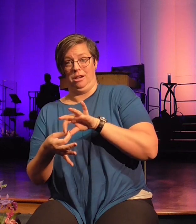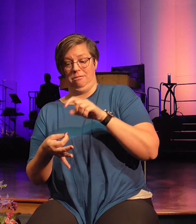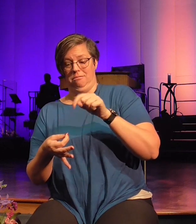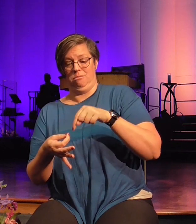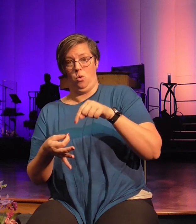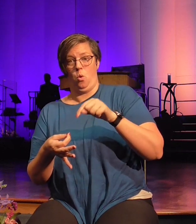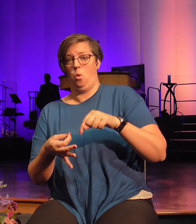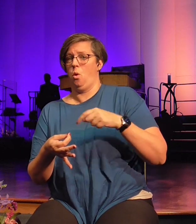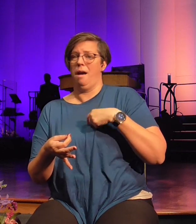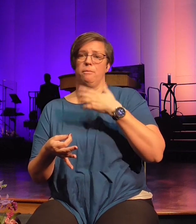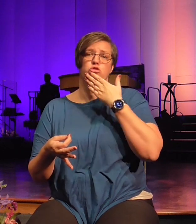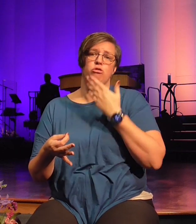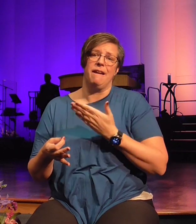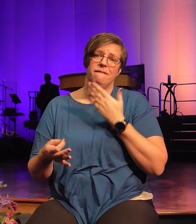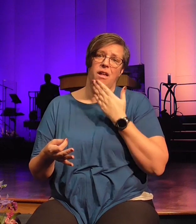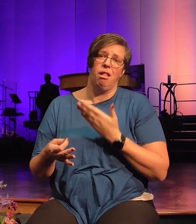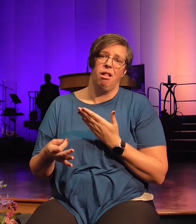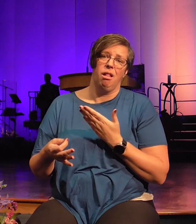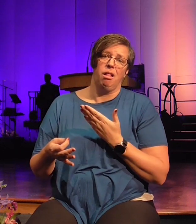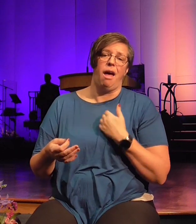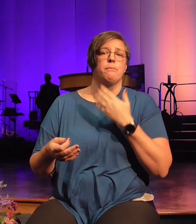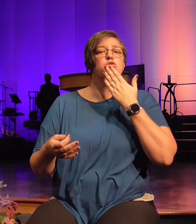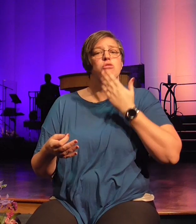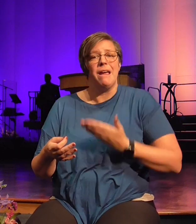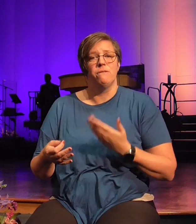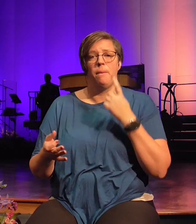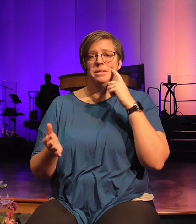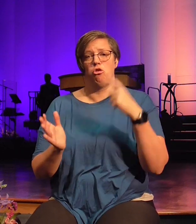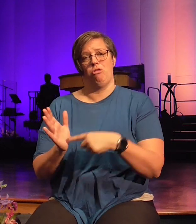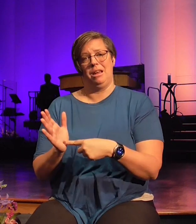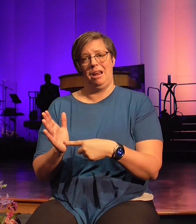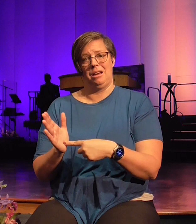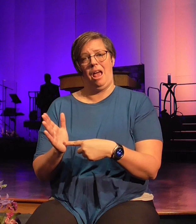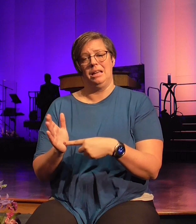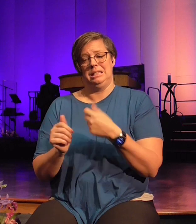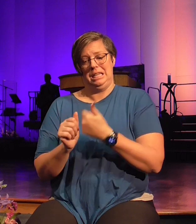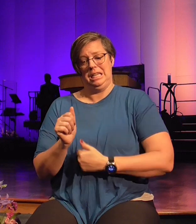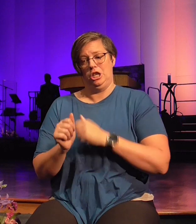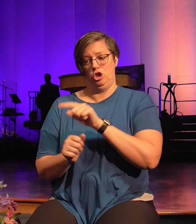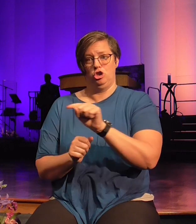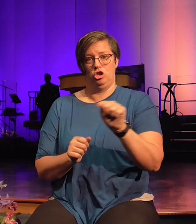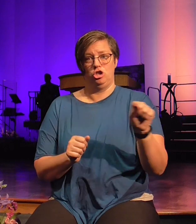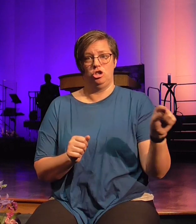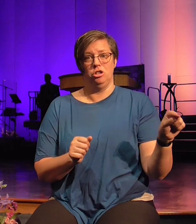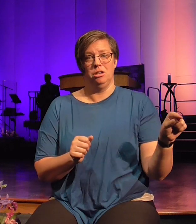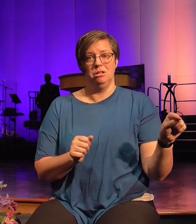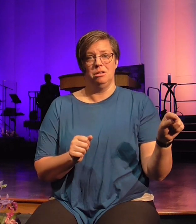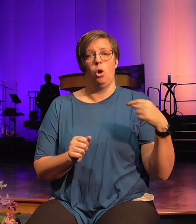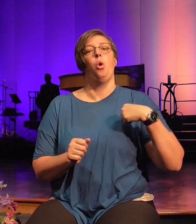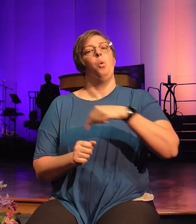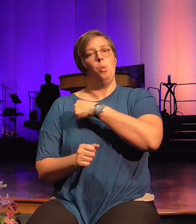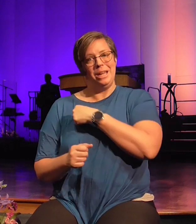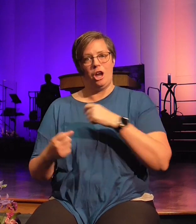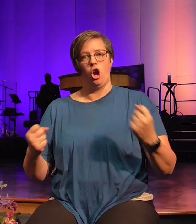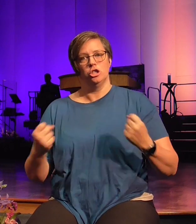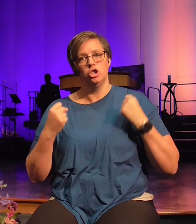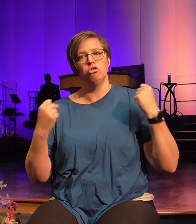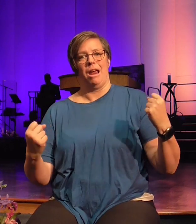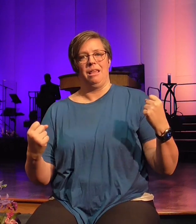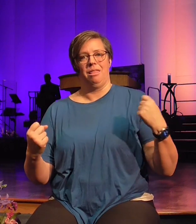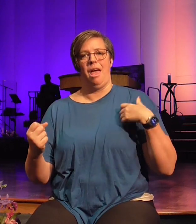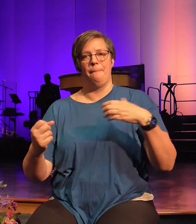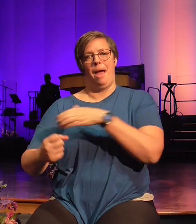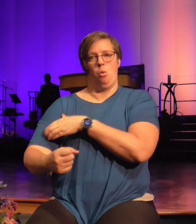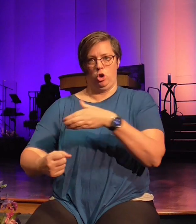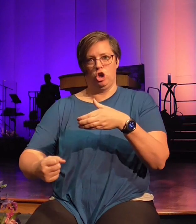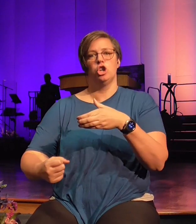am grateful. And I'm grateful for I recognize that each one of us, we are the strength and the